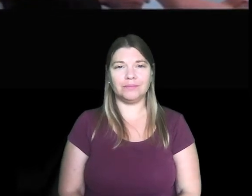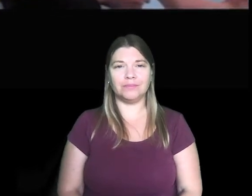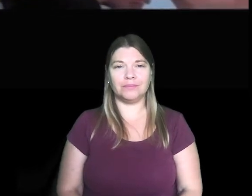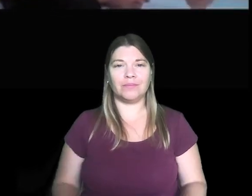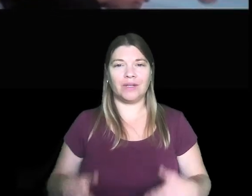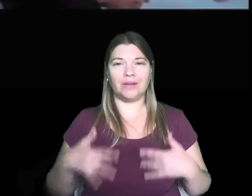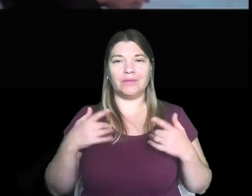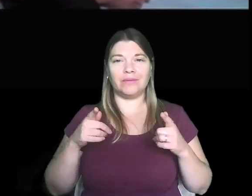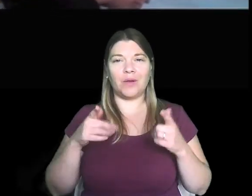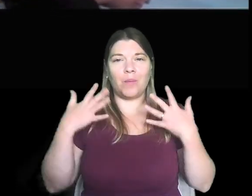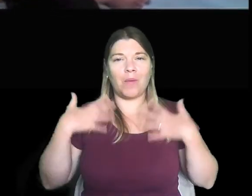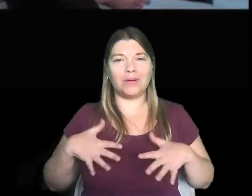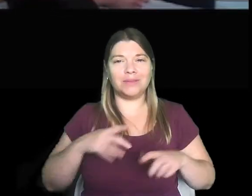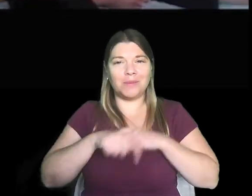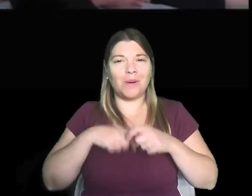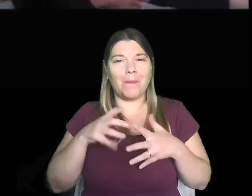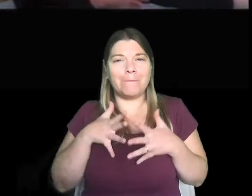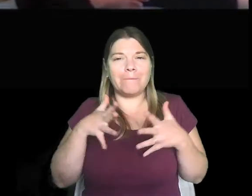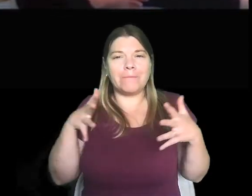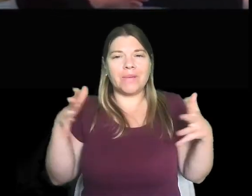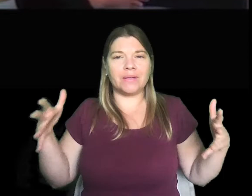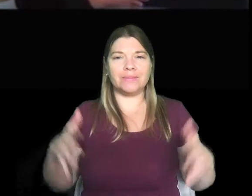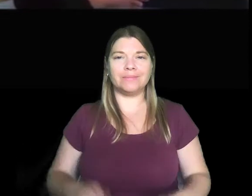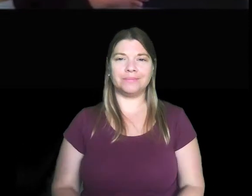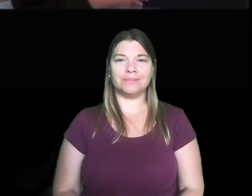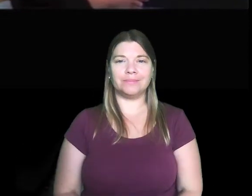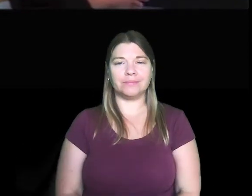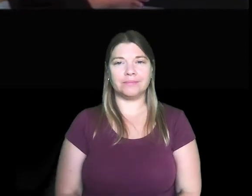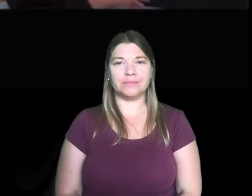seated, stretches up high from her chair, reaching towards the ceiling.